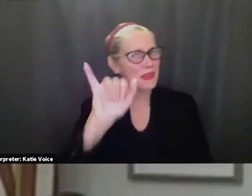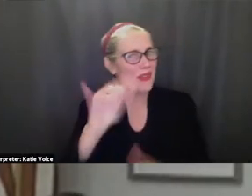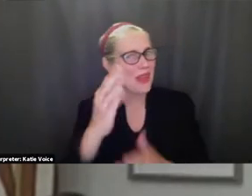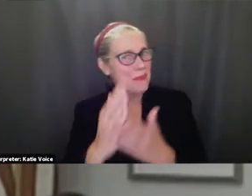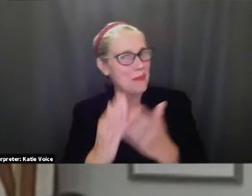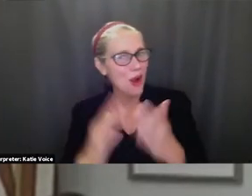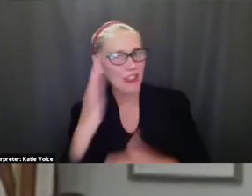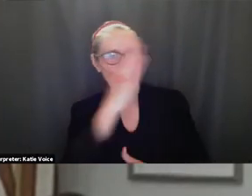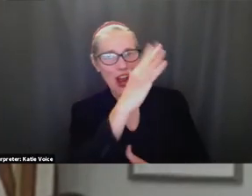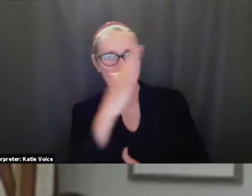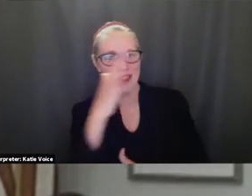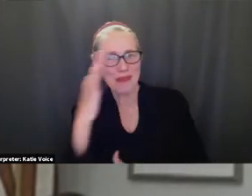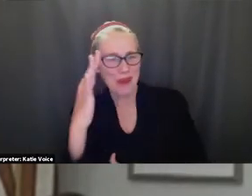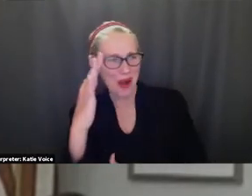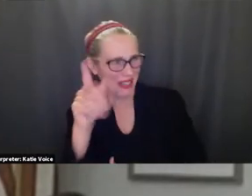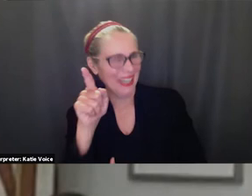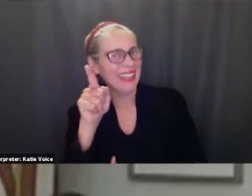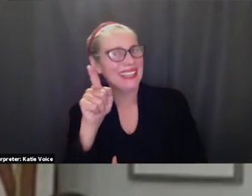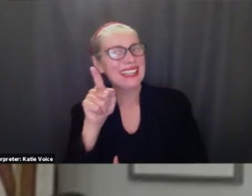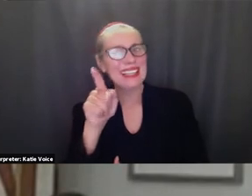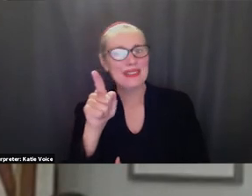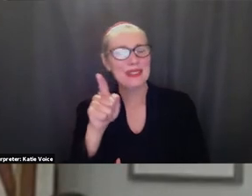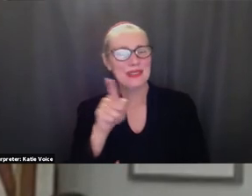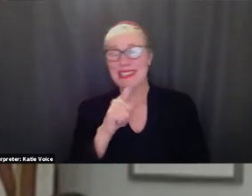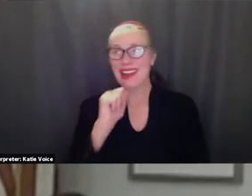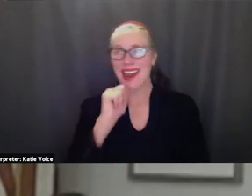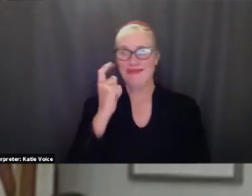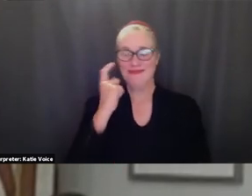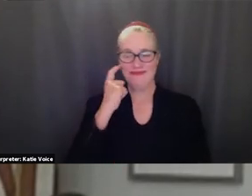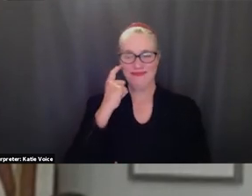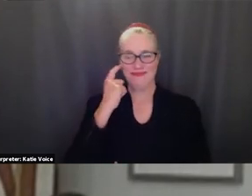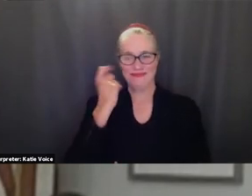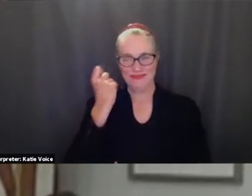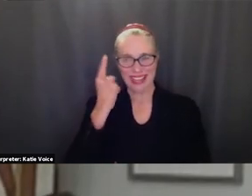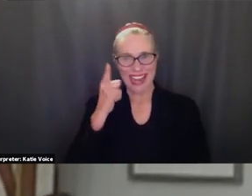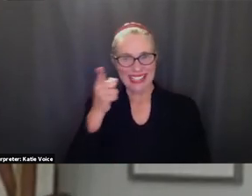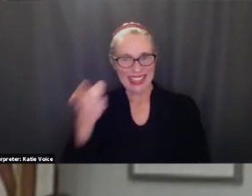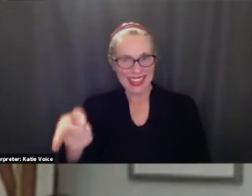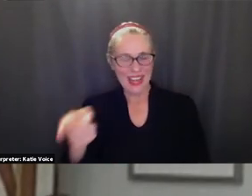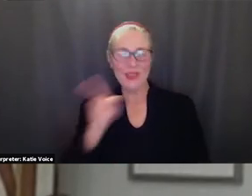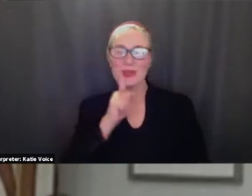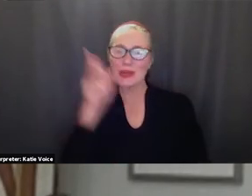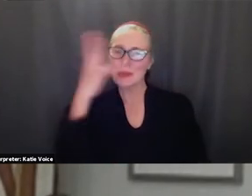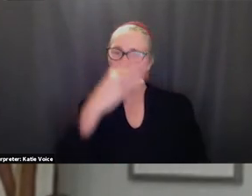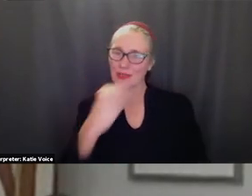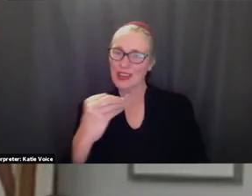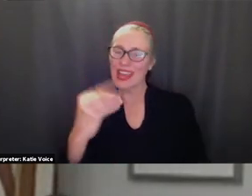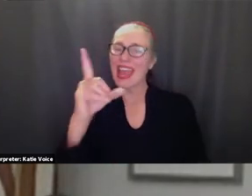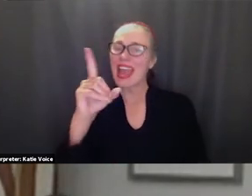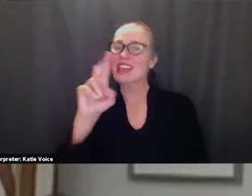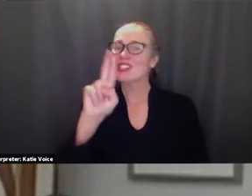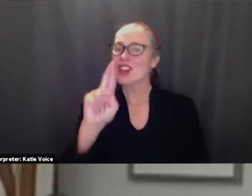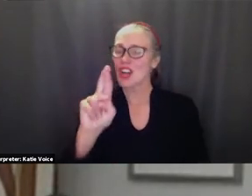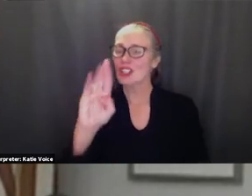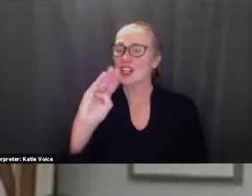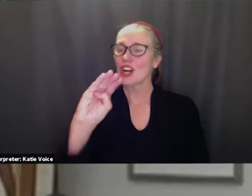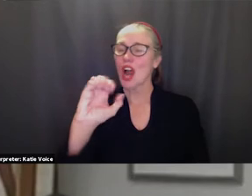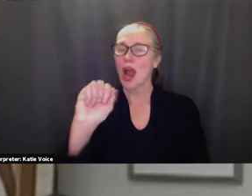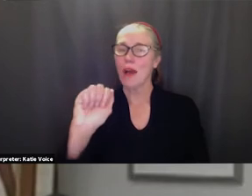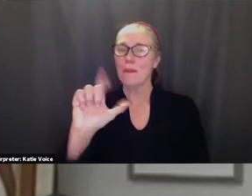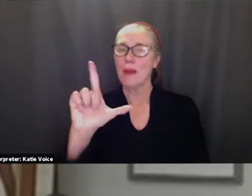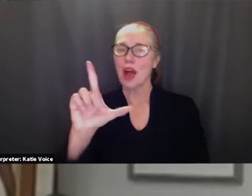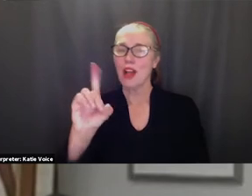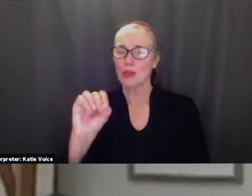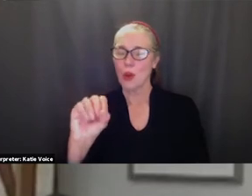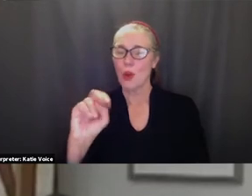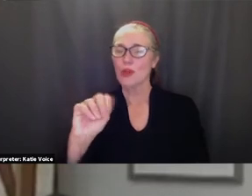terms of that so they didn't realize that part was there so it was it was just fitting for the day and our own doctor malada was a keynote speaker that talked about the importance of literacy